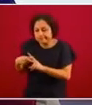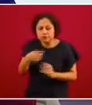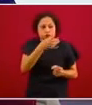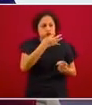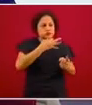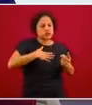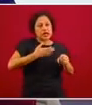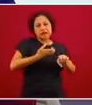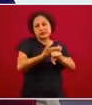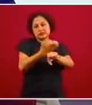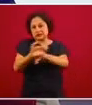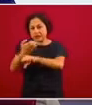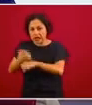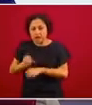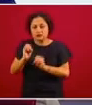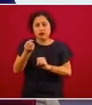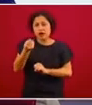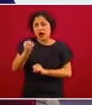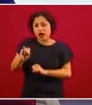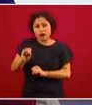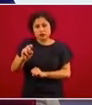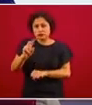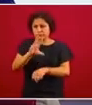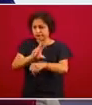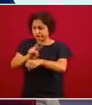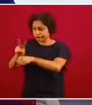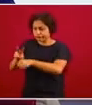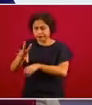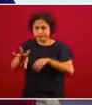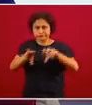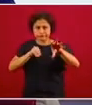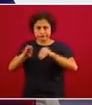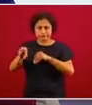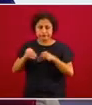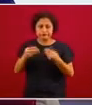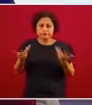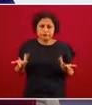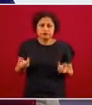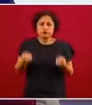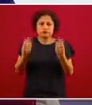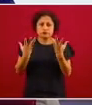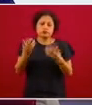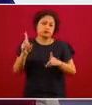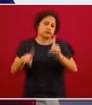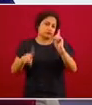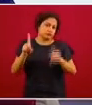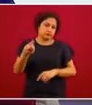because we are always subject to the results coming out.